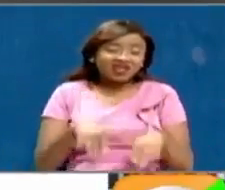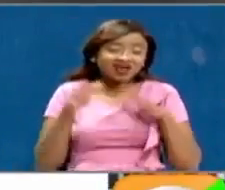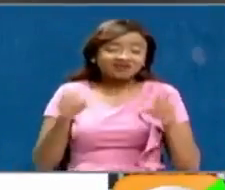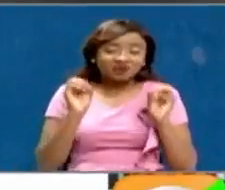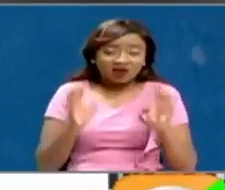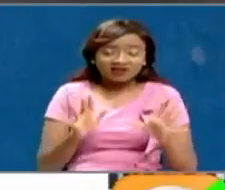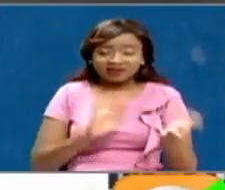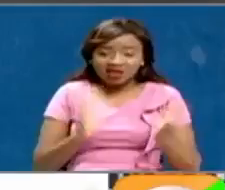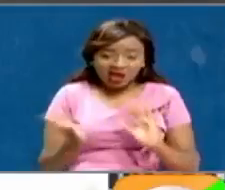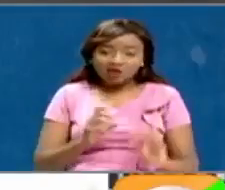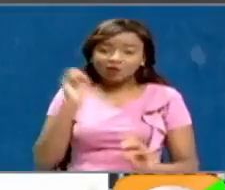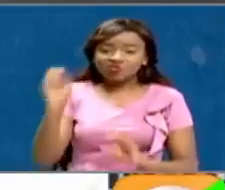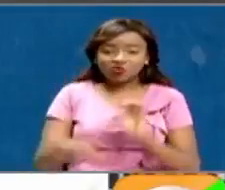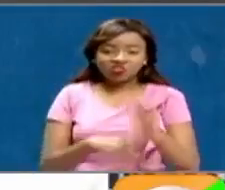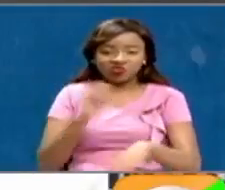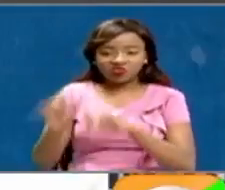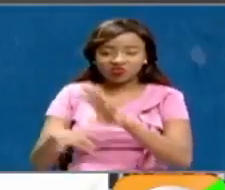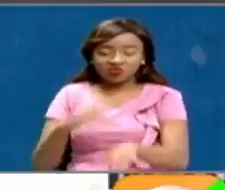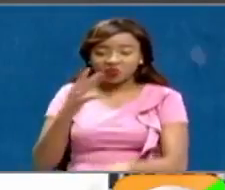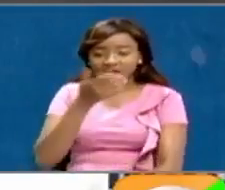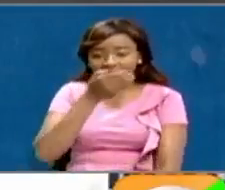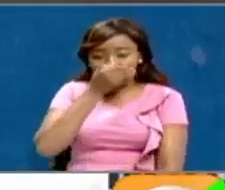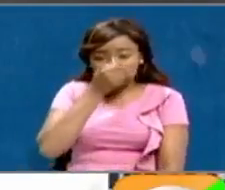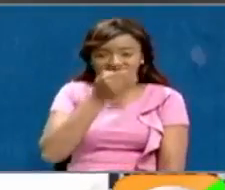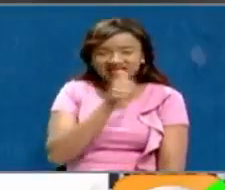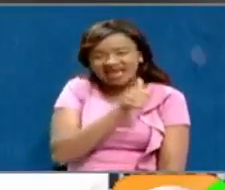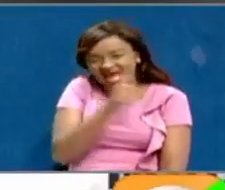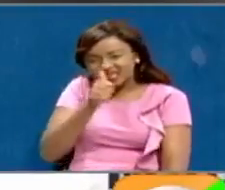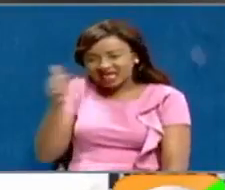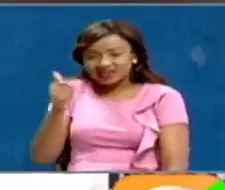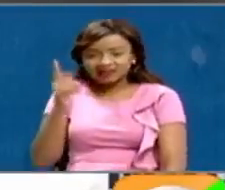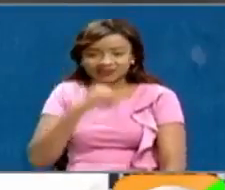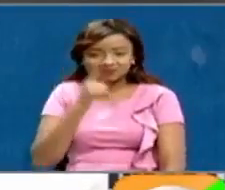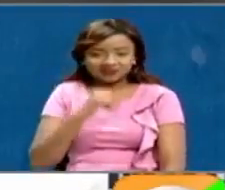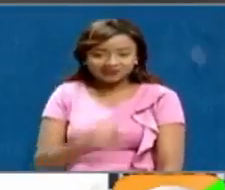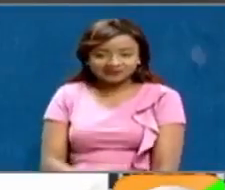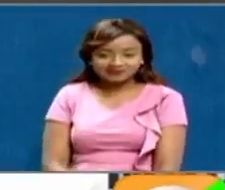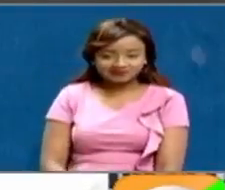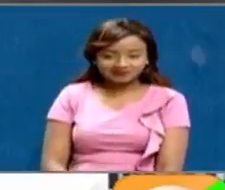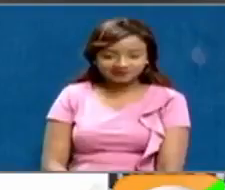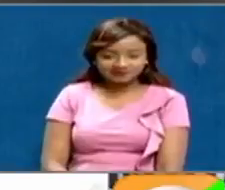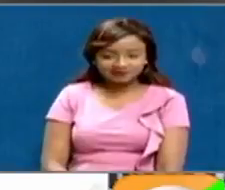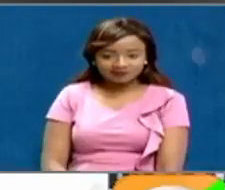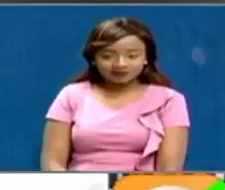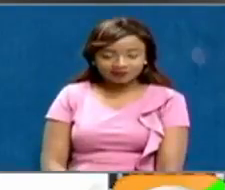of COVID-19 medical waste and other forms of waste poses high risk